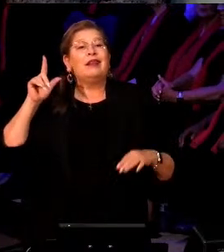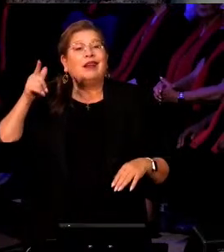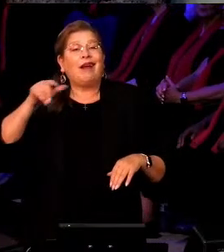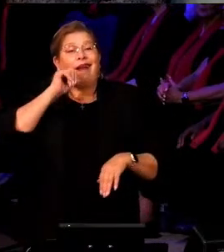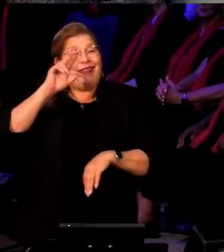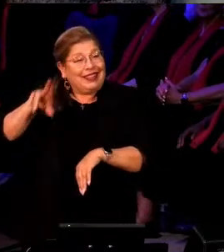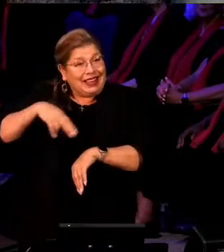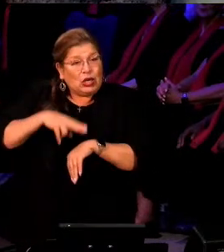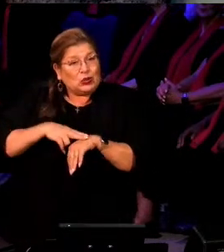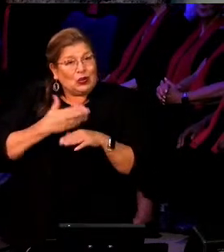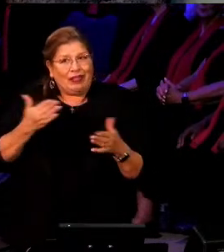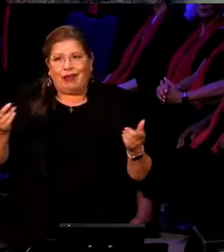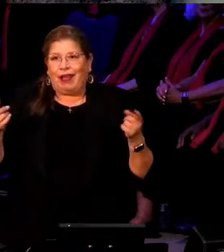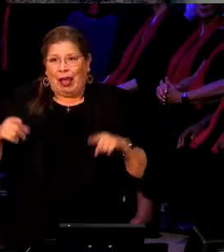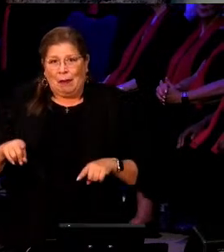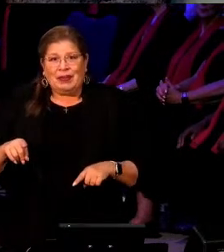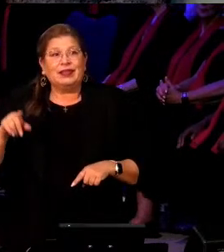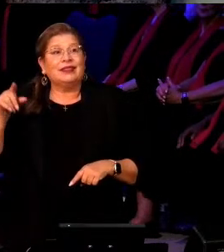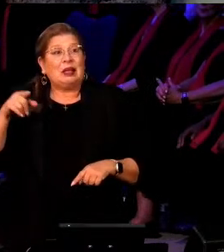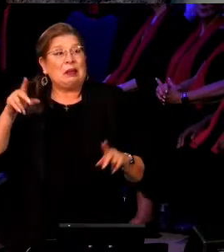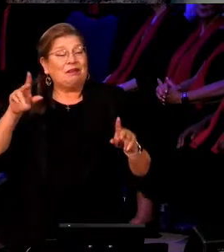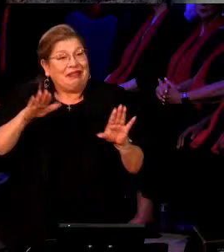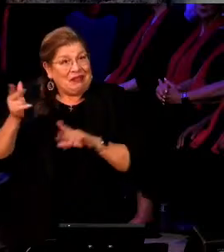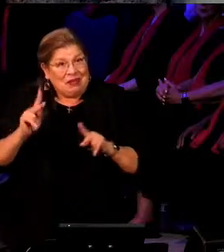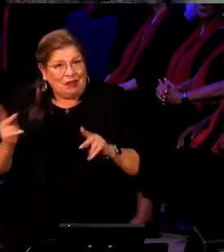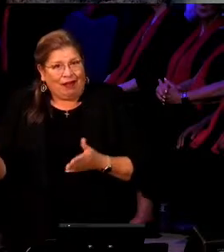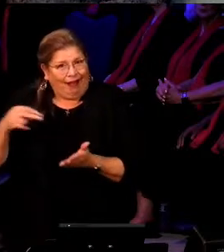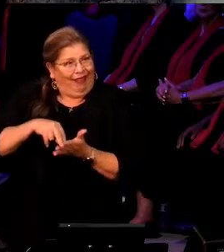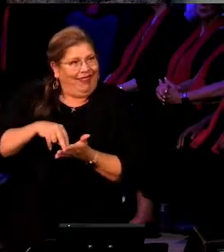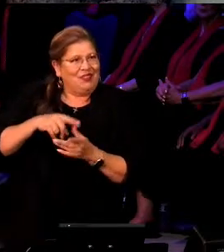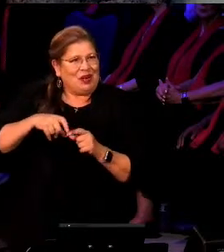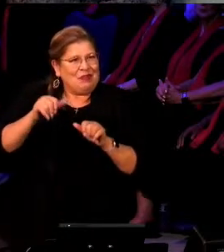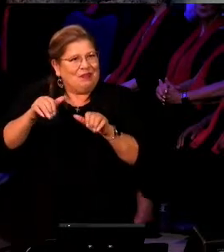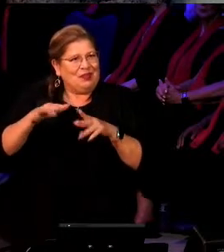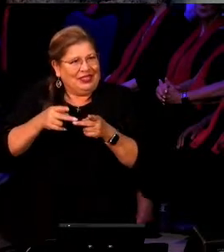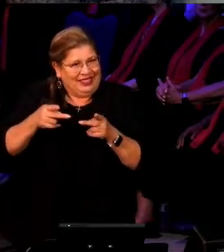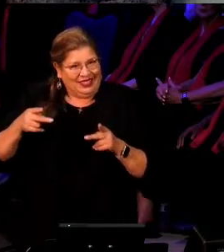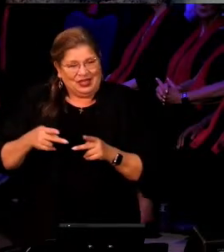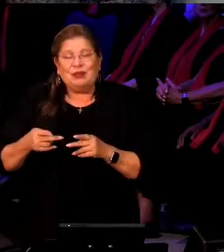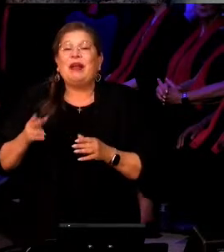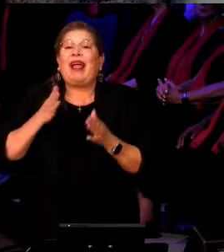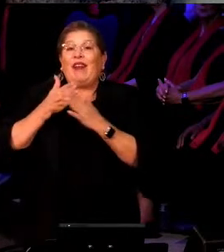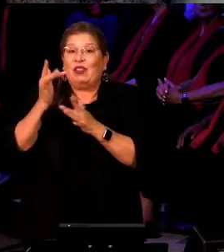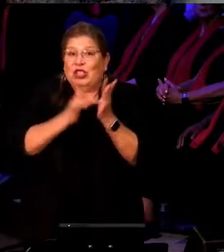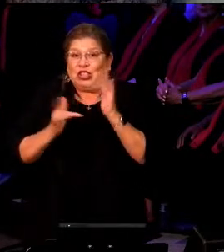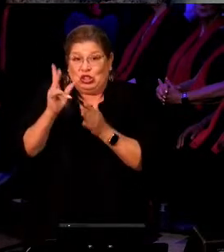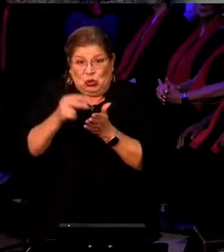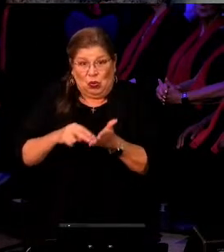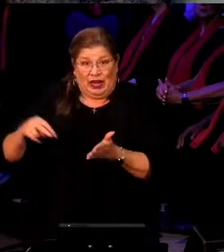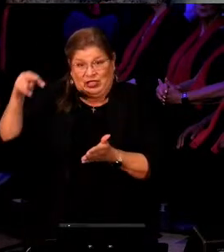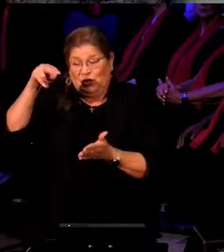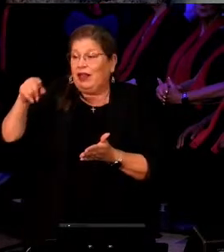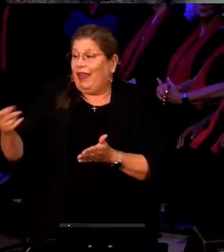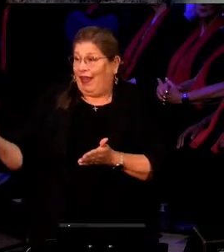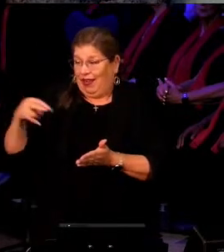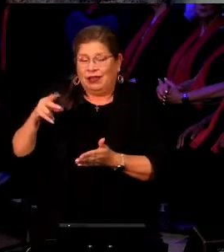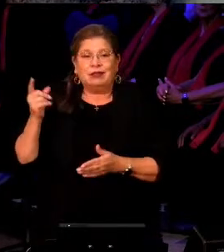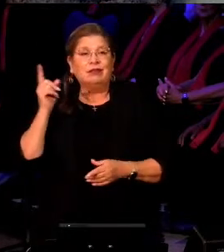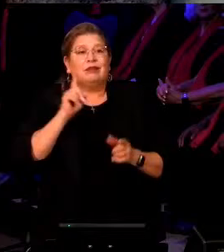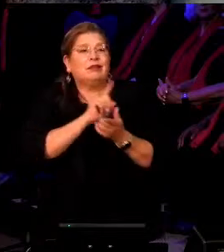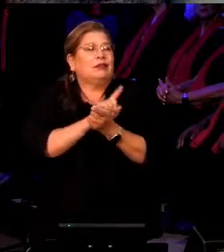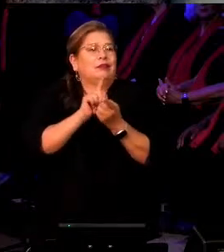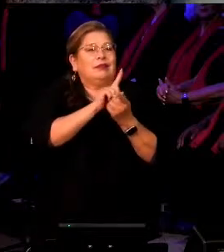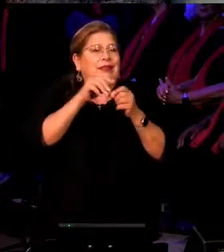event took place. They came out of their tombs and after Jesus' resurrection went into the holy city and appeared to